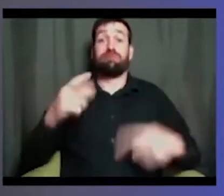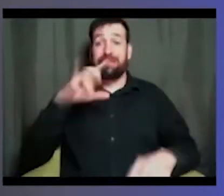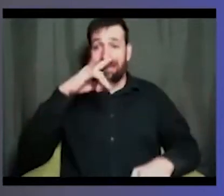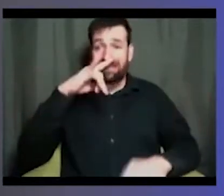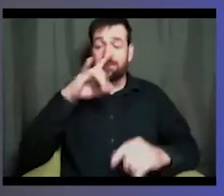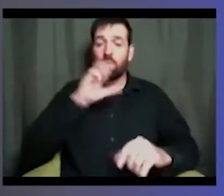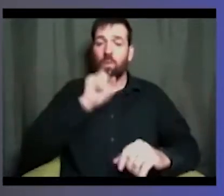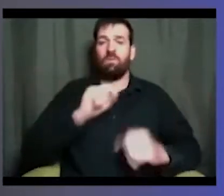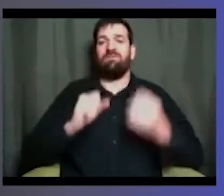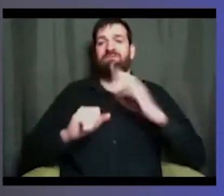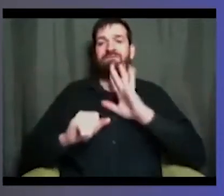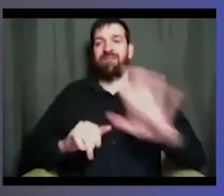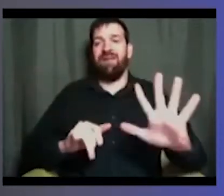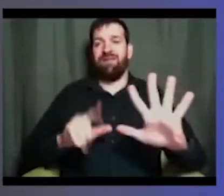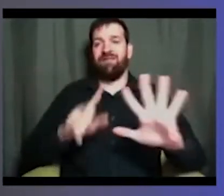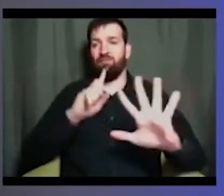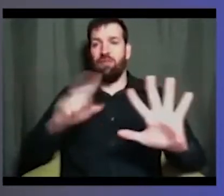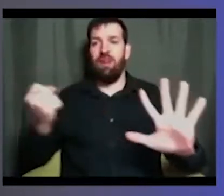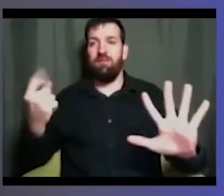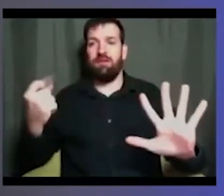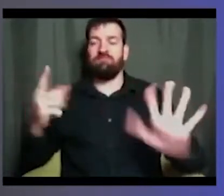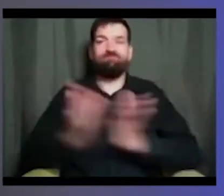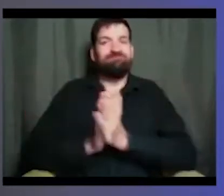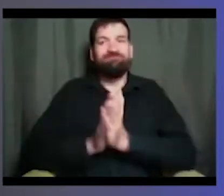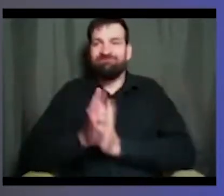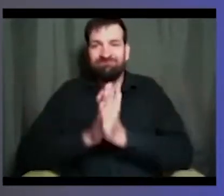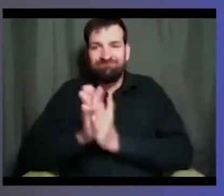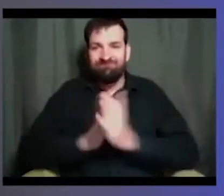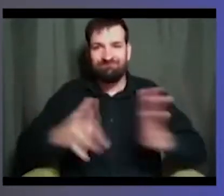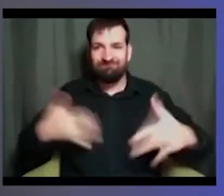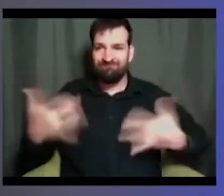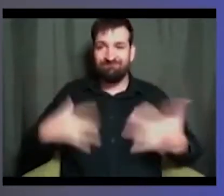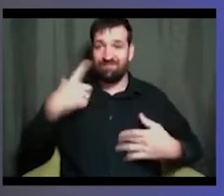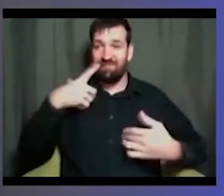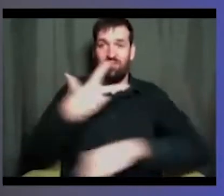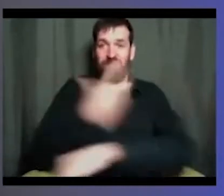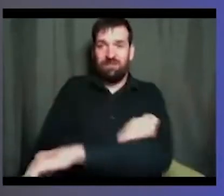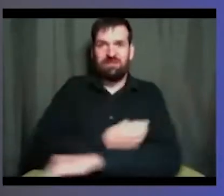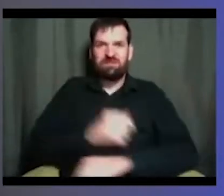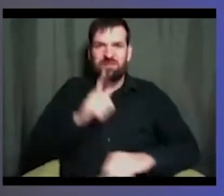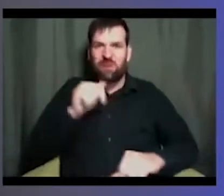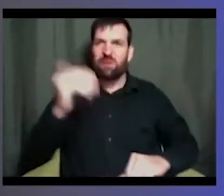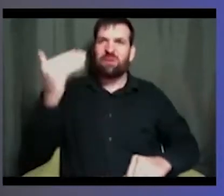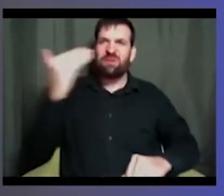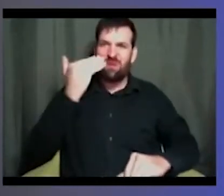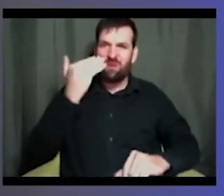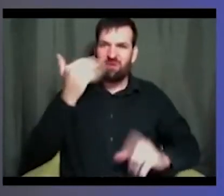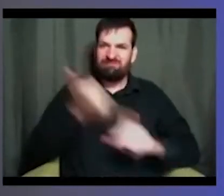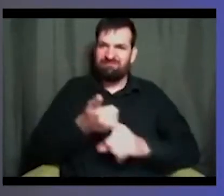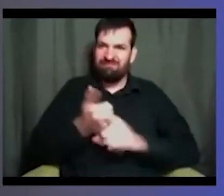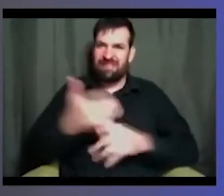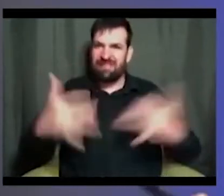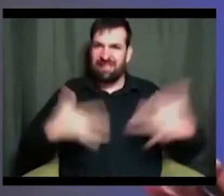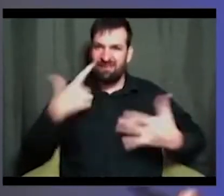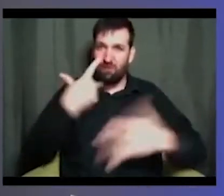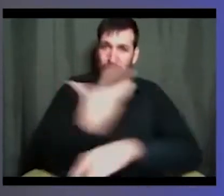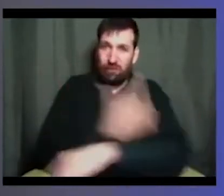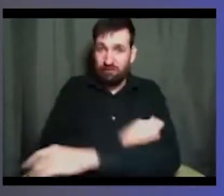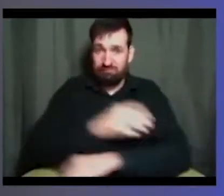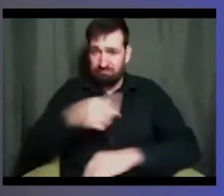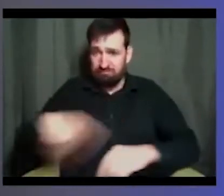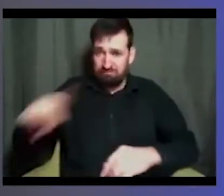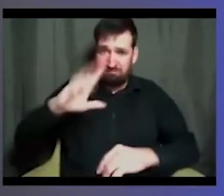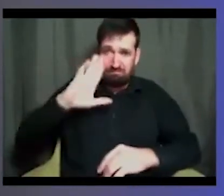are pumped to get their COVID vaccines. Who knew they would ever be this excited to get a shot? Could it be that they know that this will be the